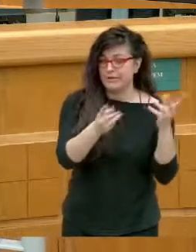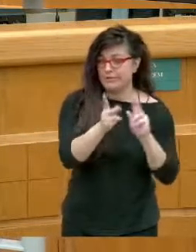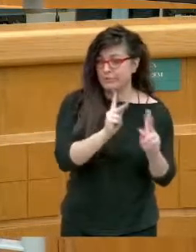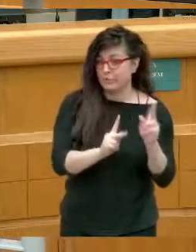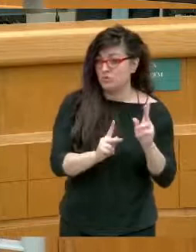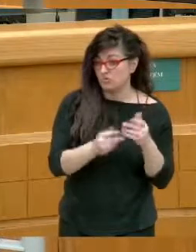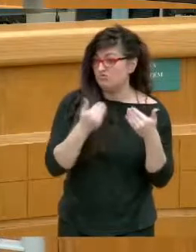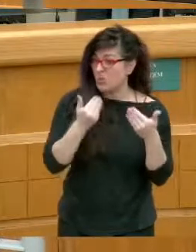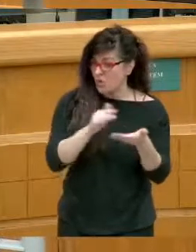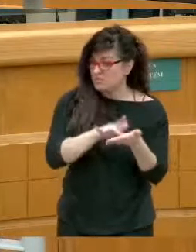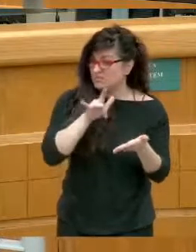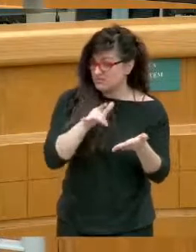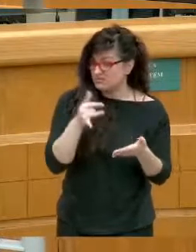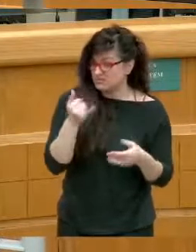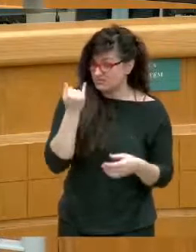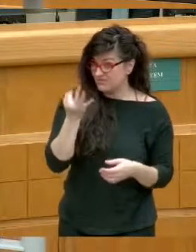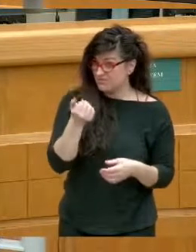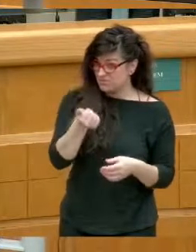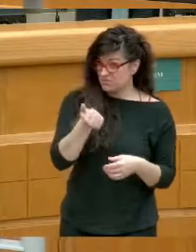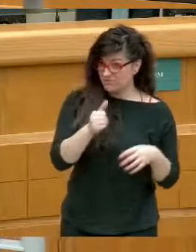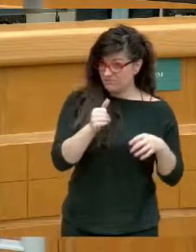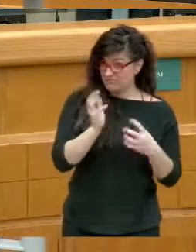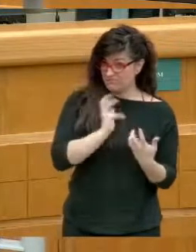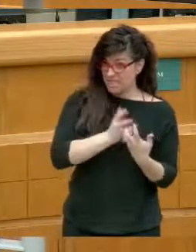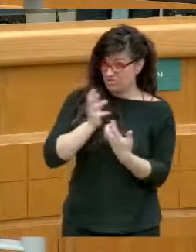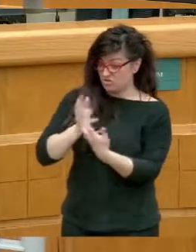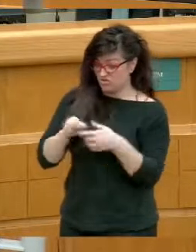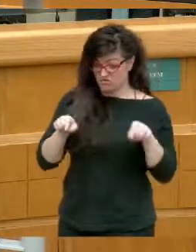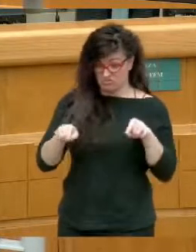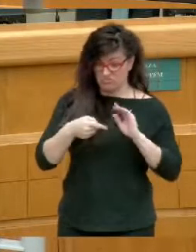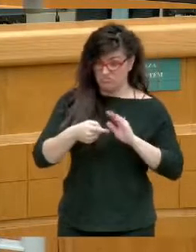categories. And if you have questions, call that number, the